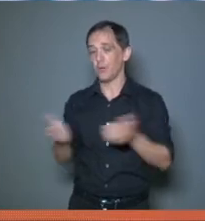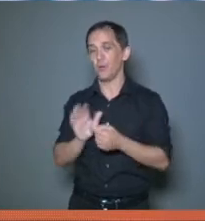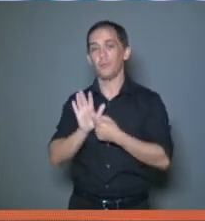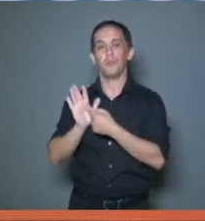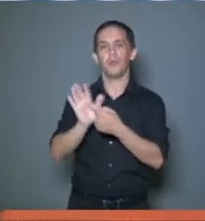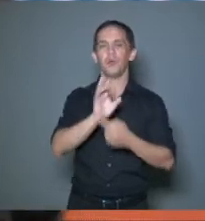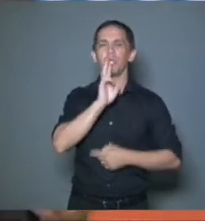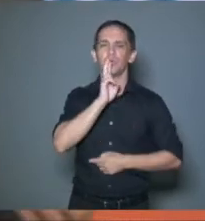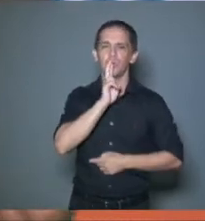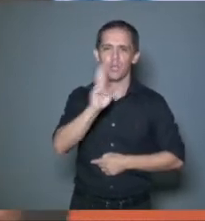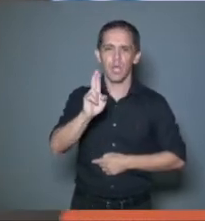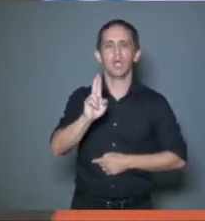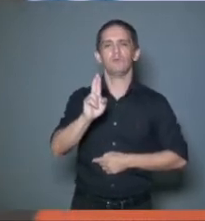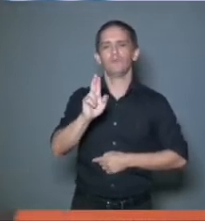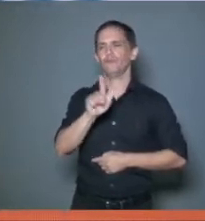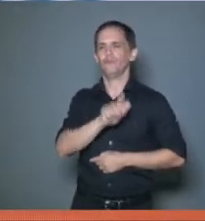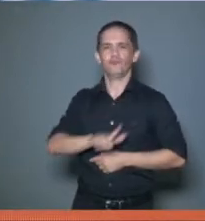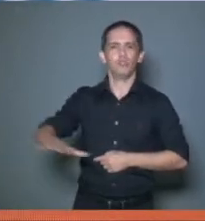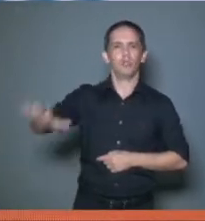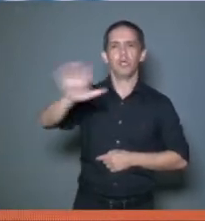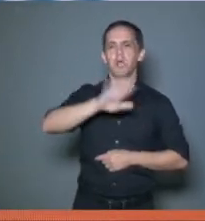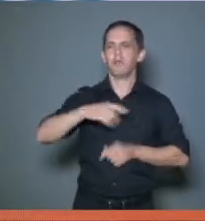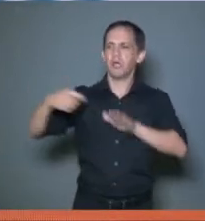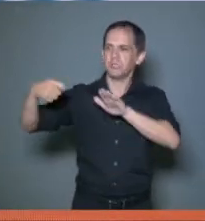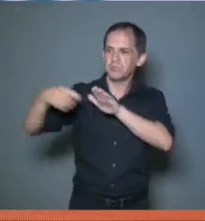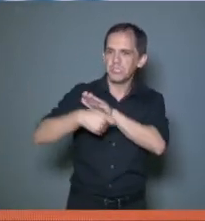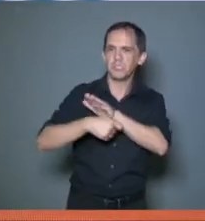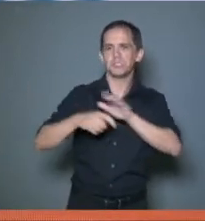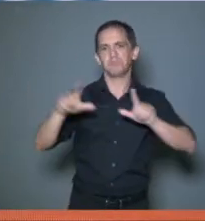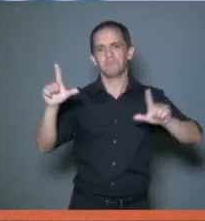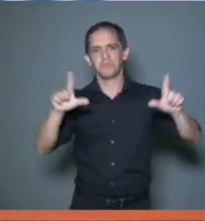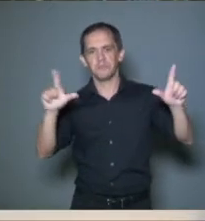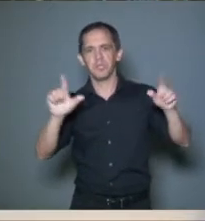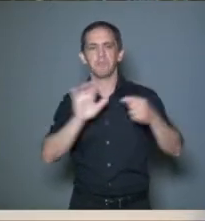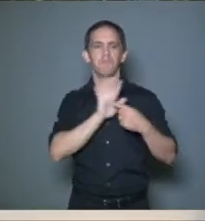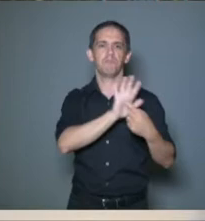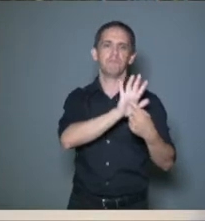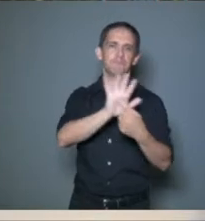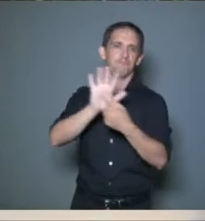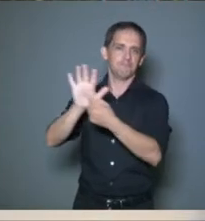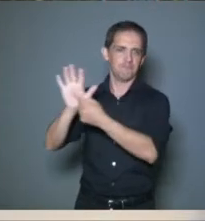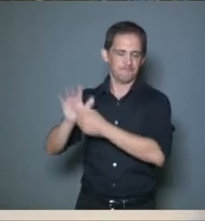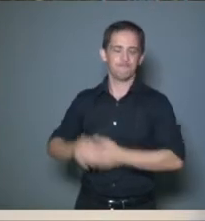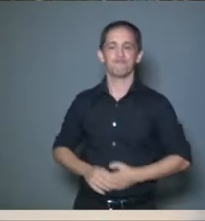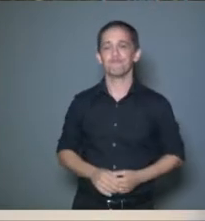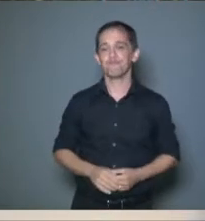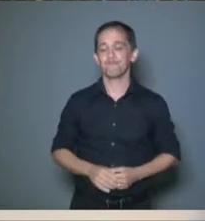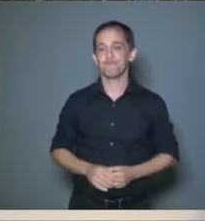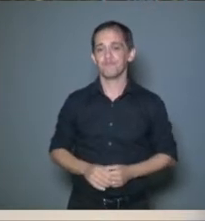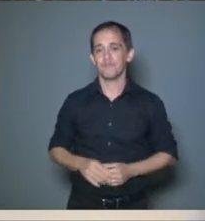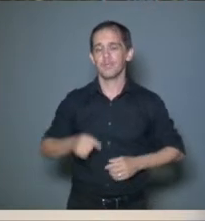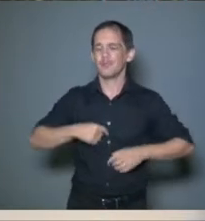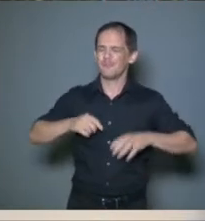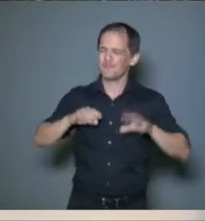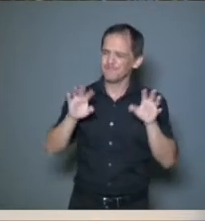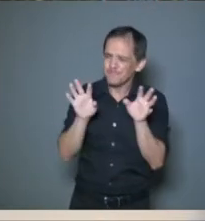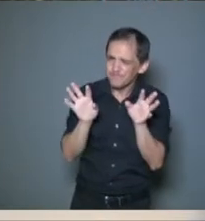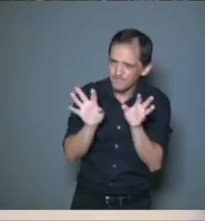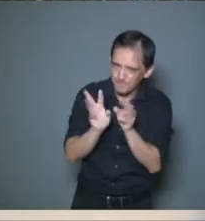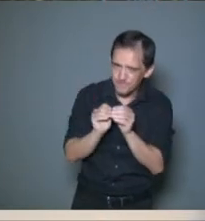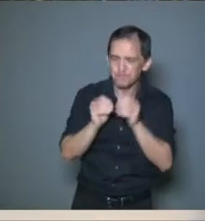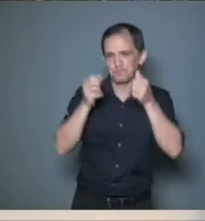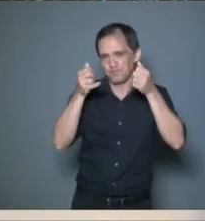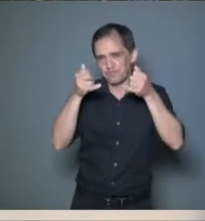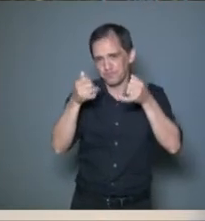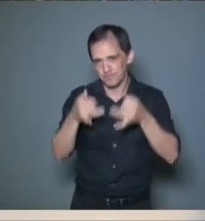with the posting of our results to our shareholders, the press, consultants, and analysts. These are my